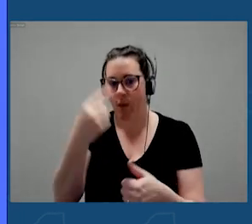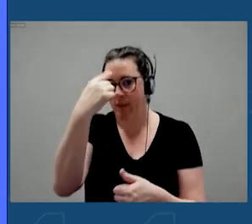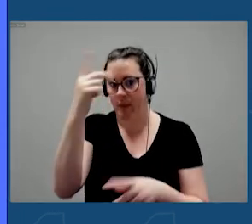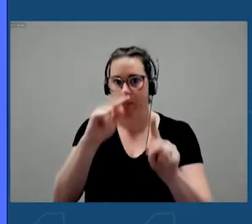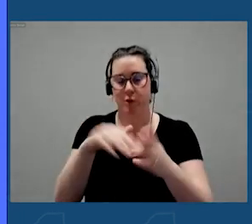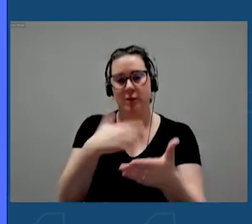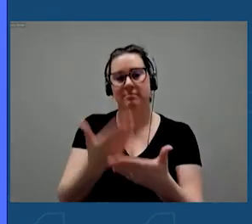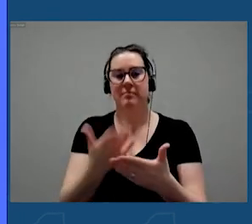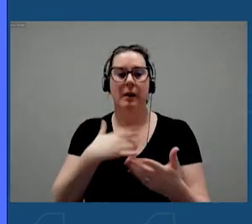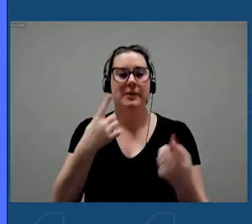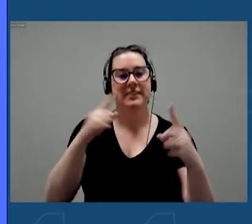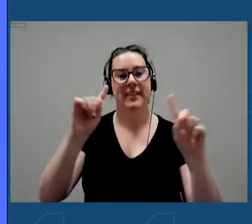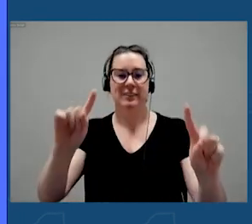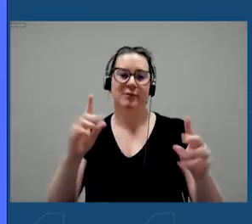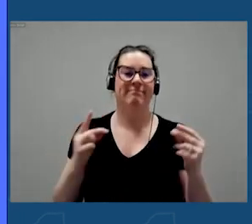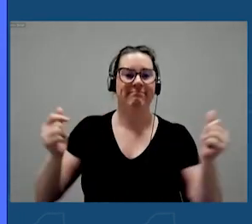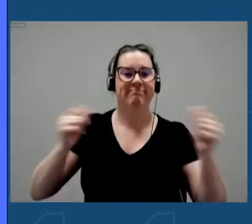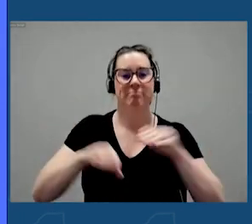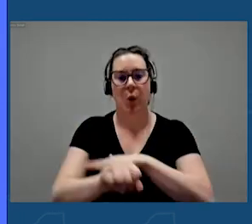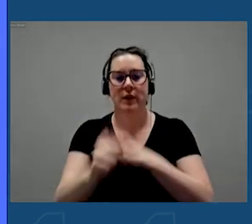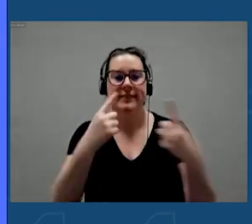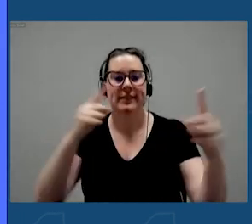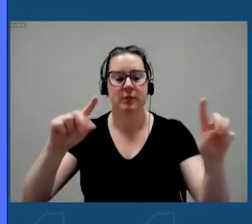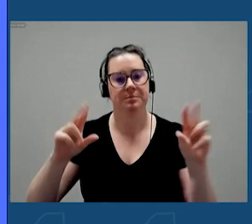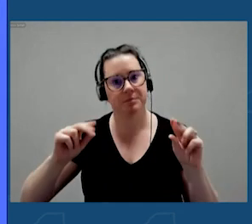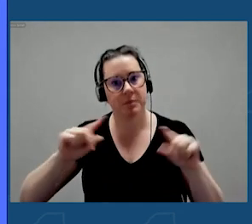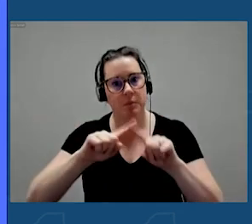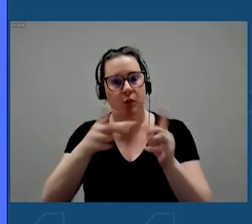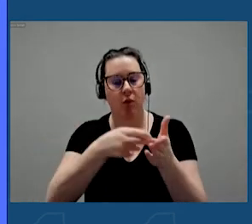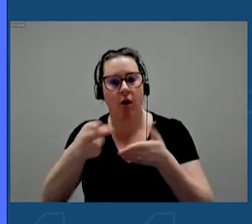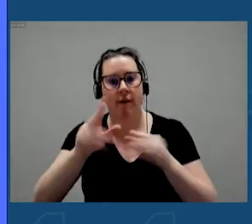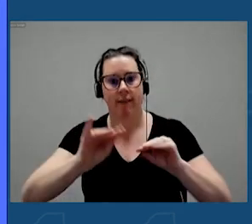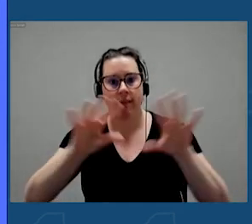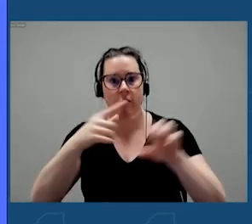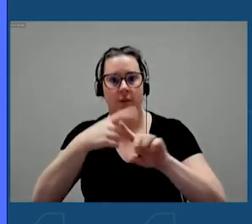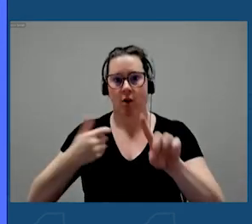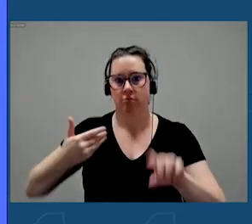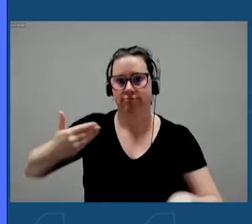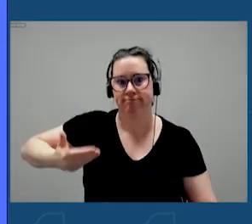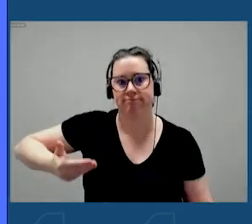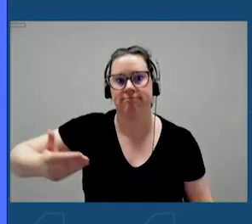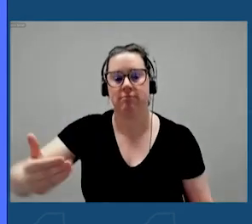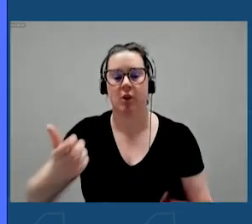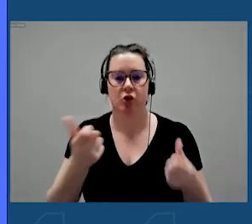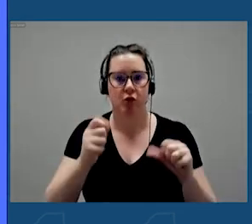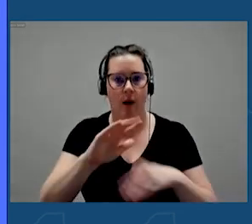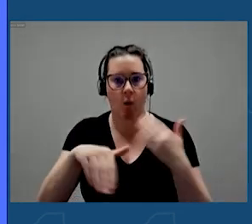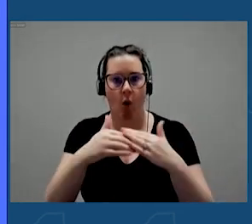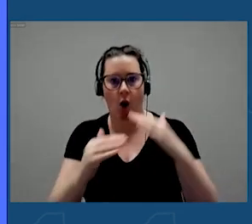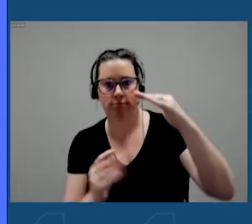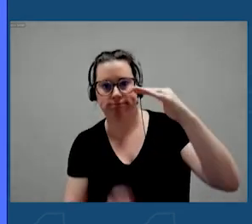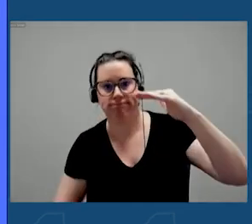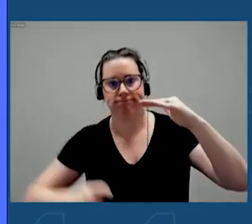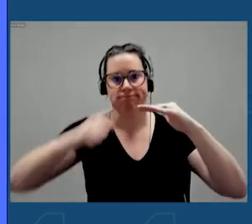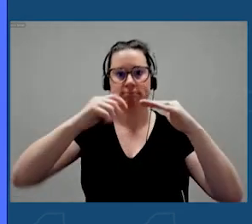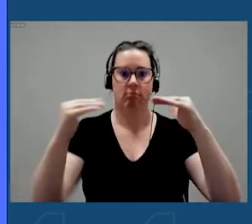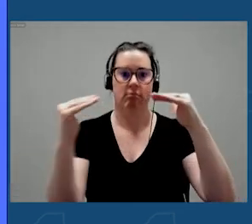their success. And you've always been honest and clear about where you've come from and where you're trying to get us all towards, and that's a